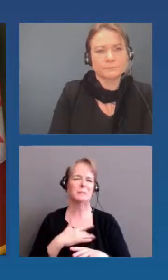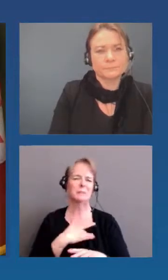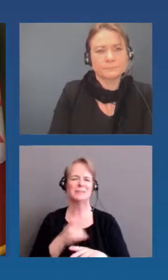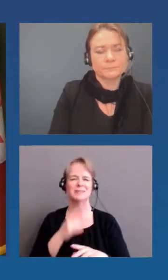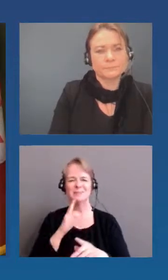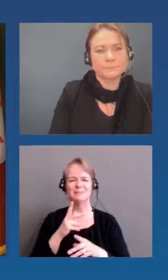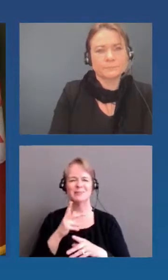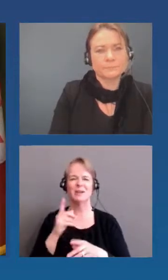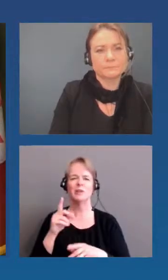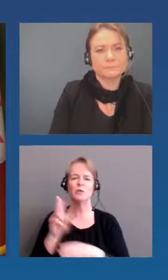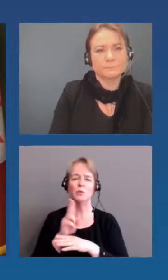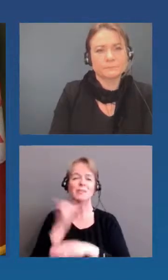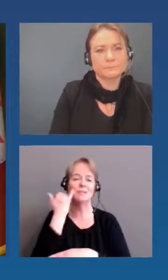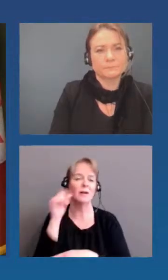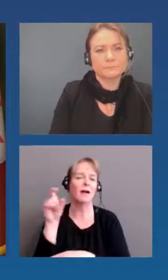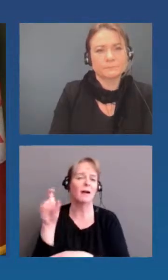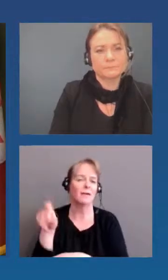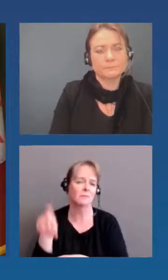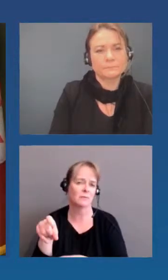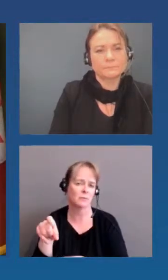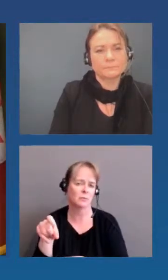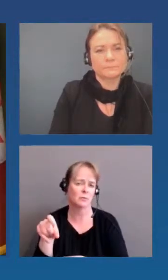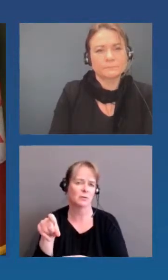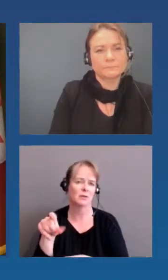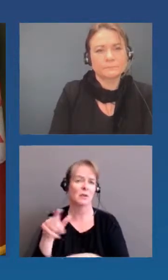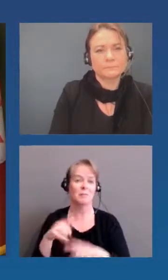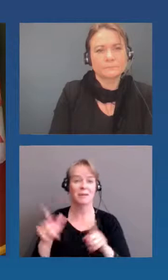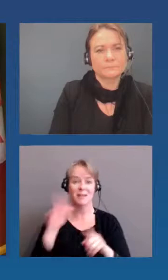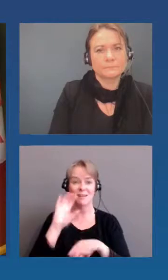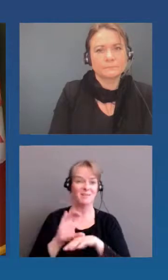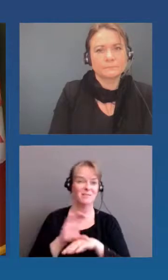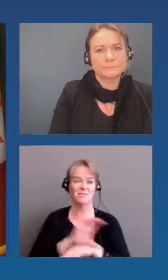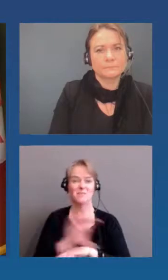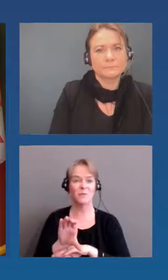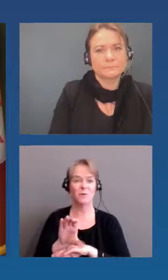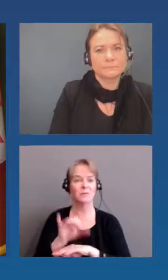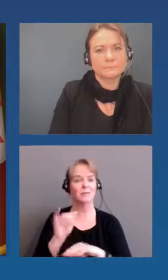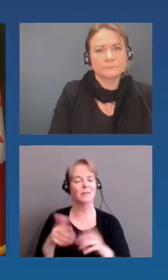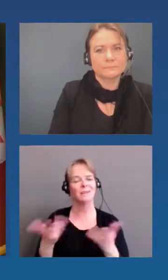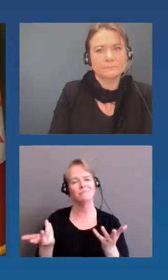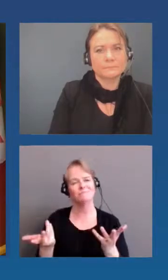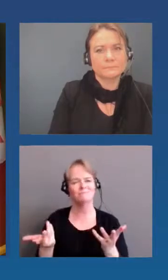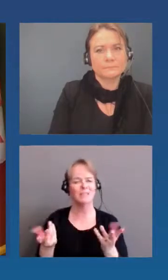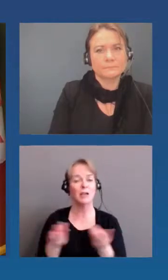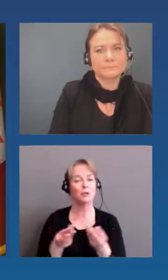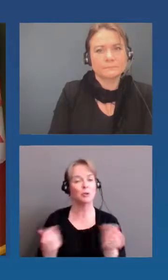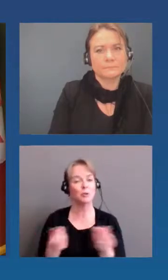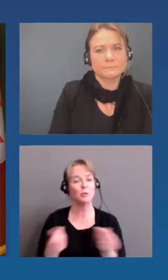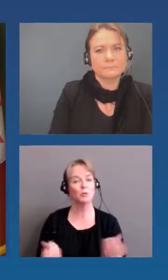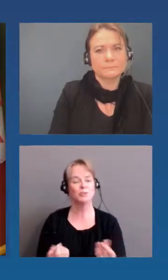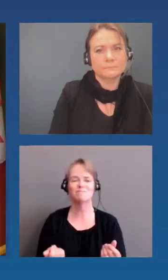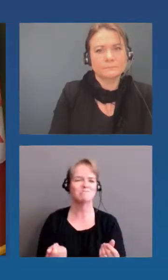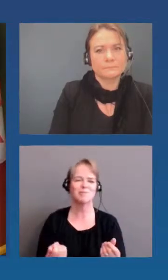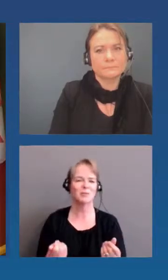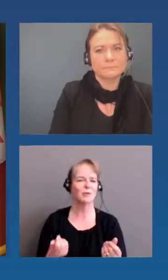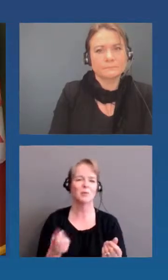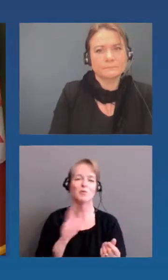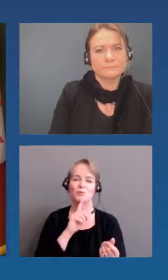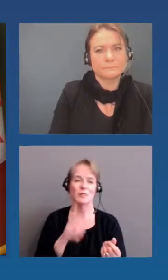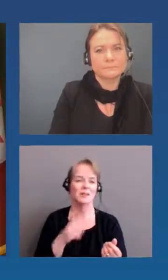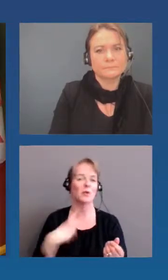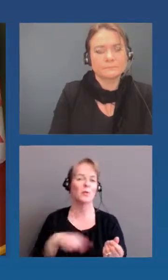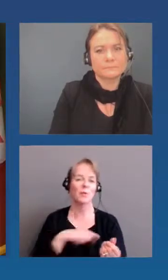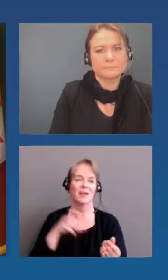that, enforcement is not a solution. We, each and every one of us, have to internalize that if we want this to work, we have